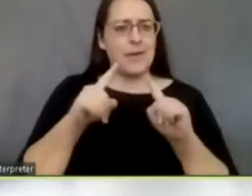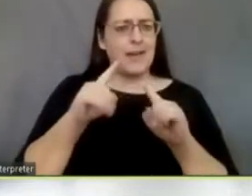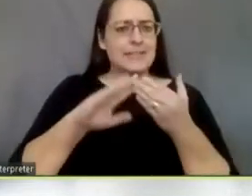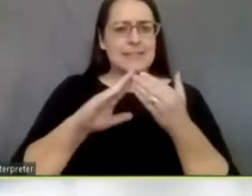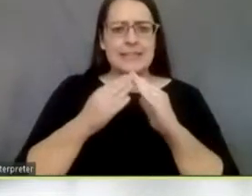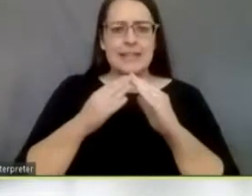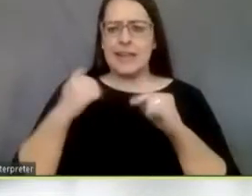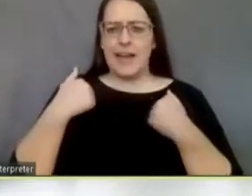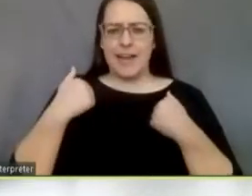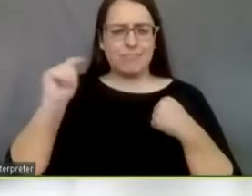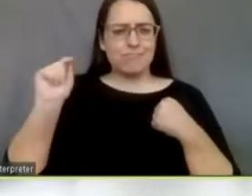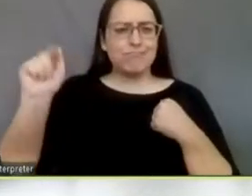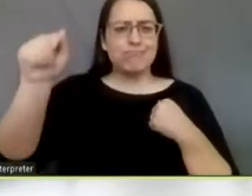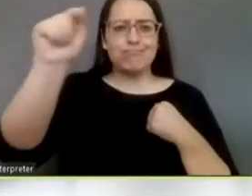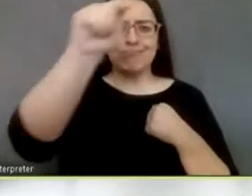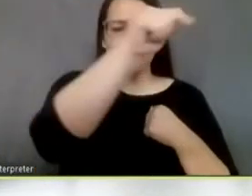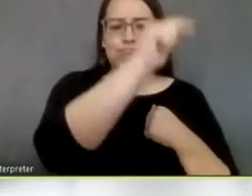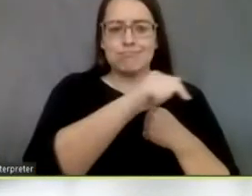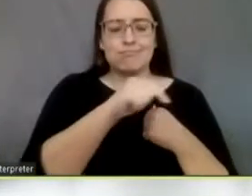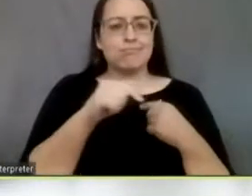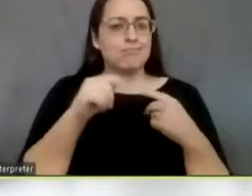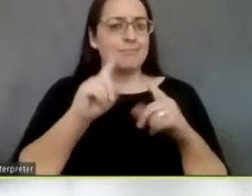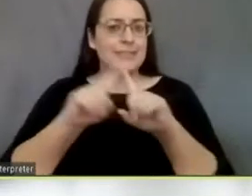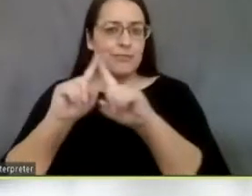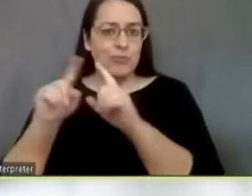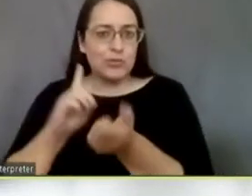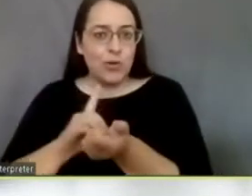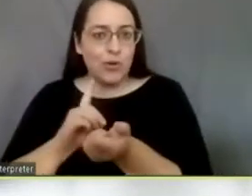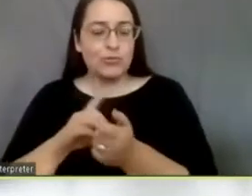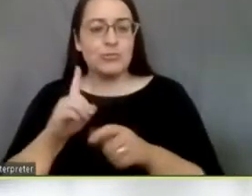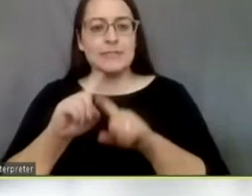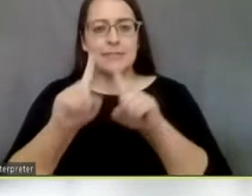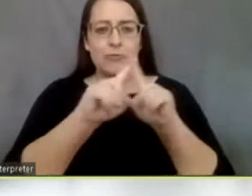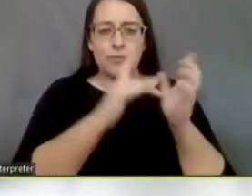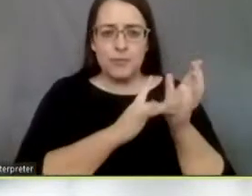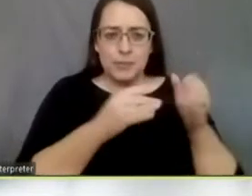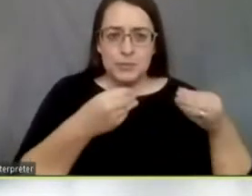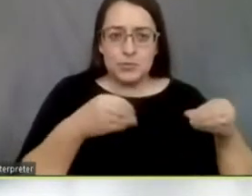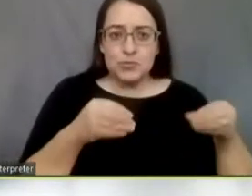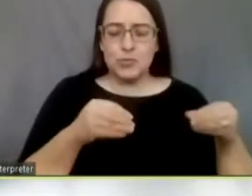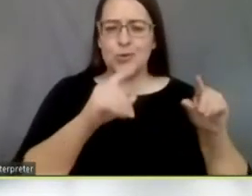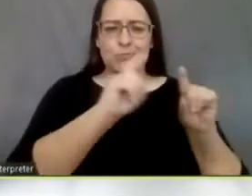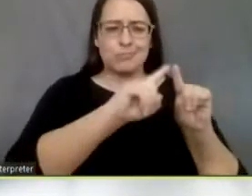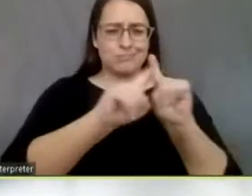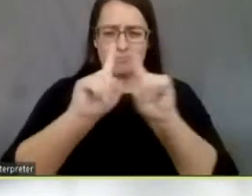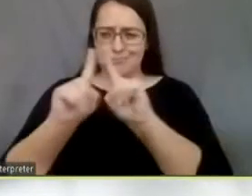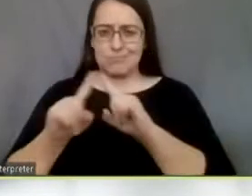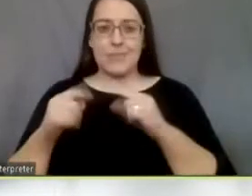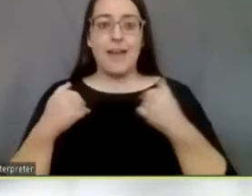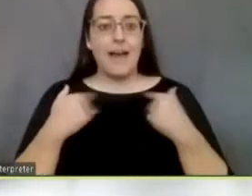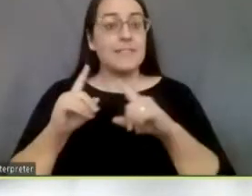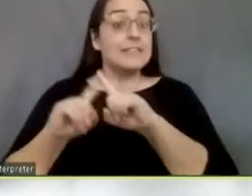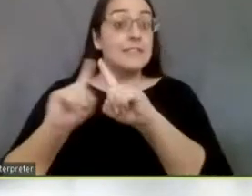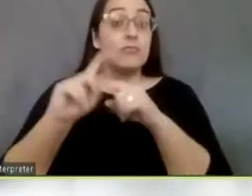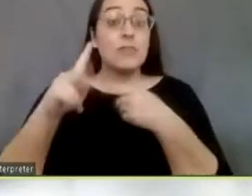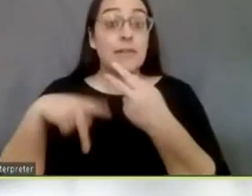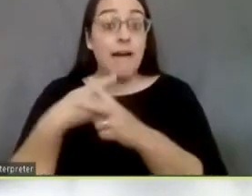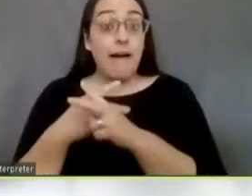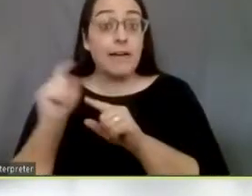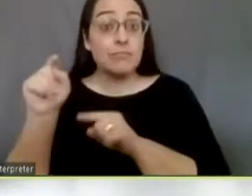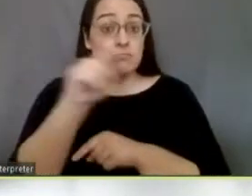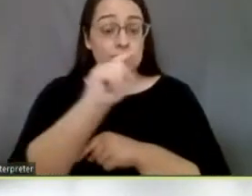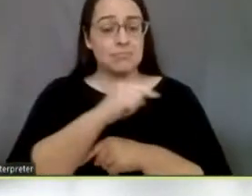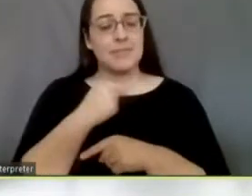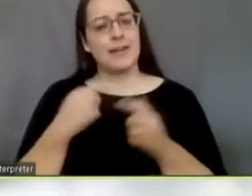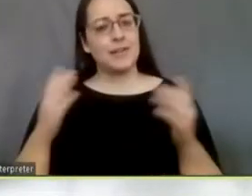get a vaccine as well. There are numerous providers, and different types of vaccines are available at different providers. So I just want